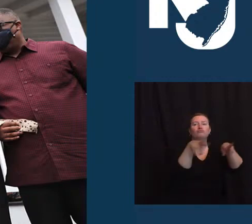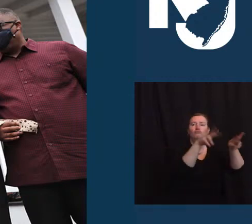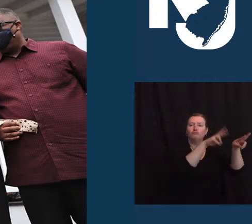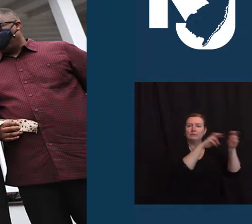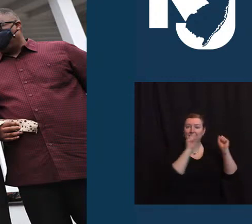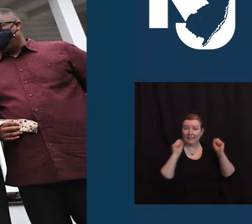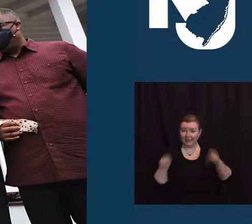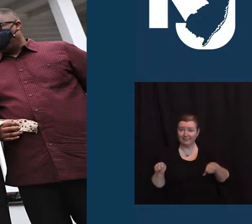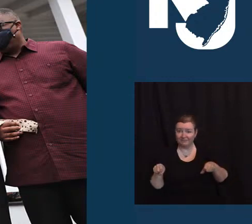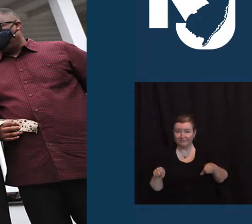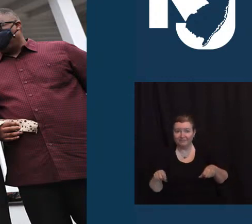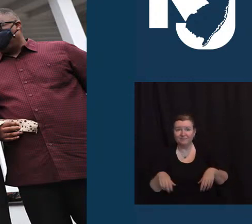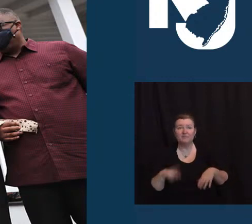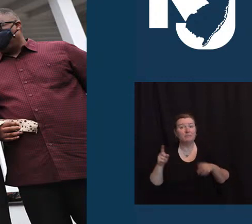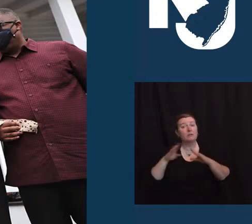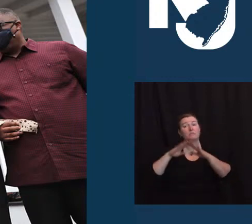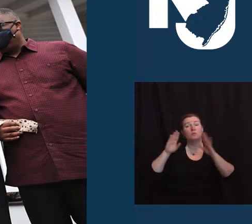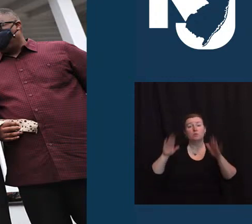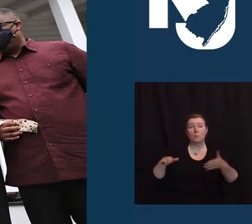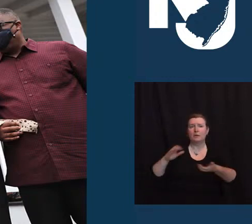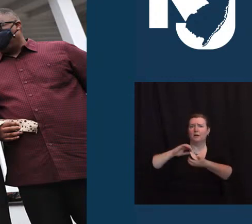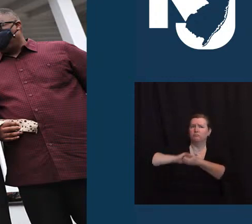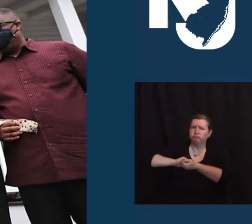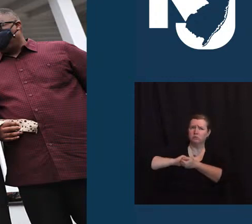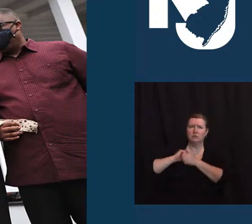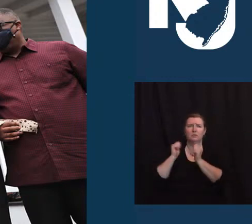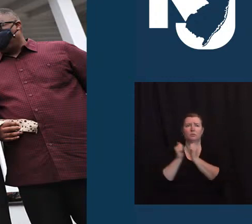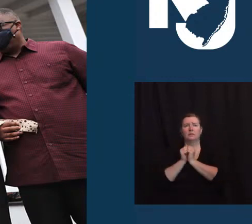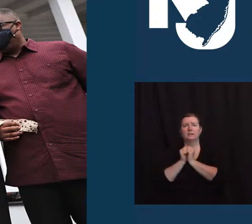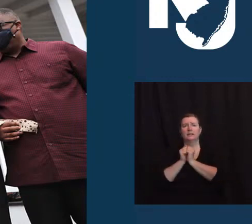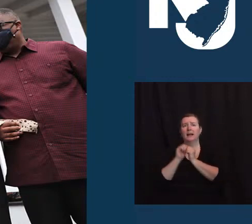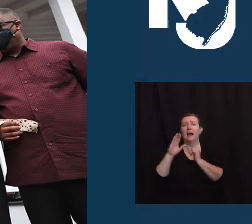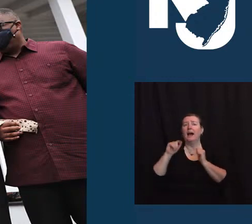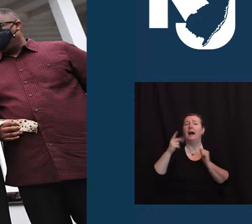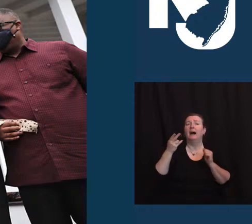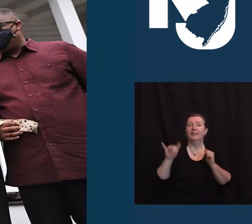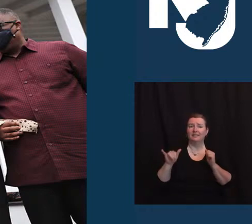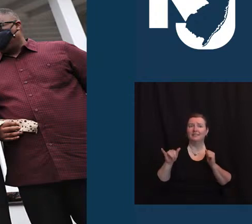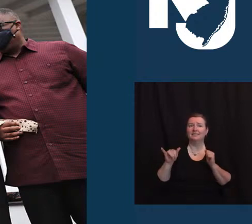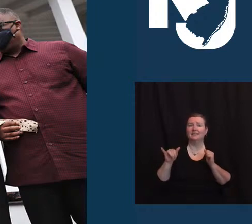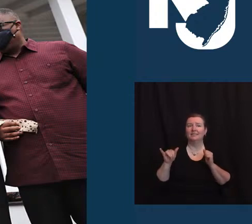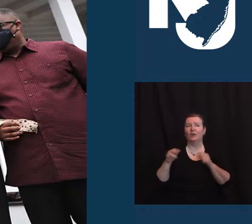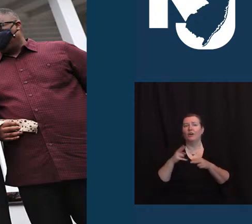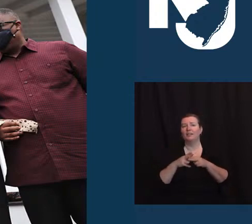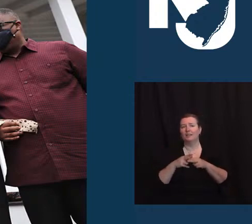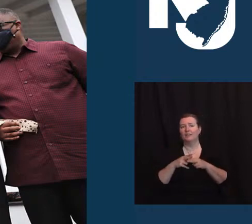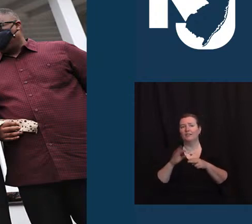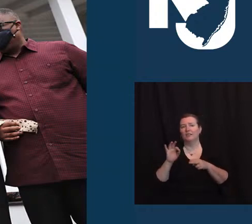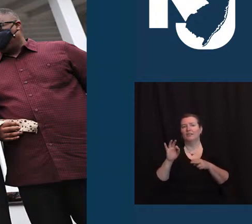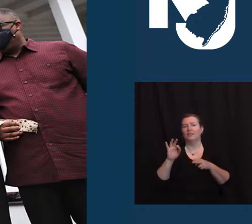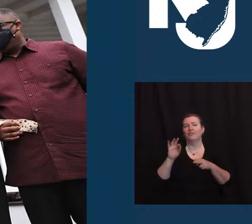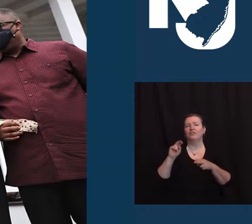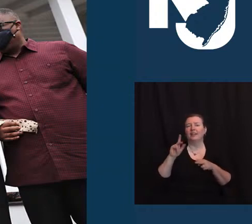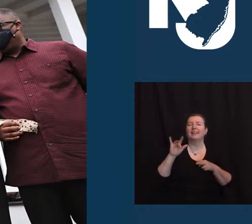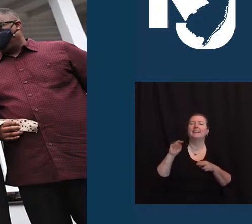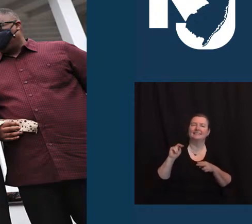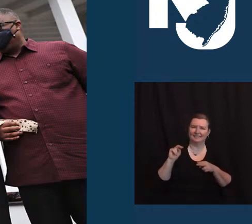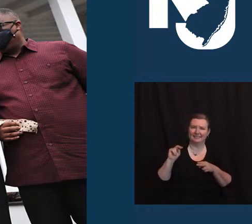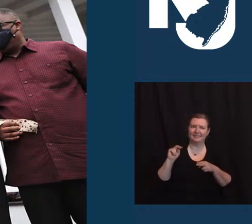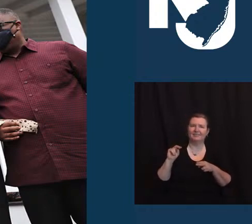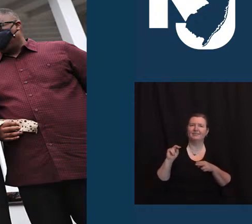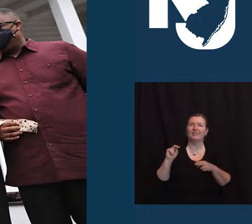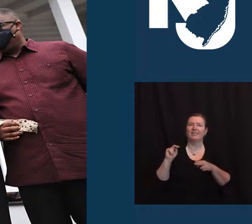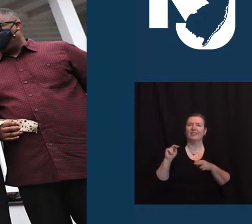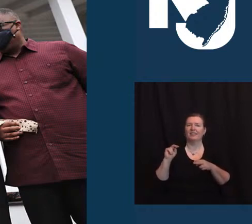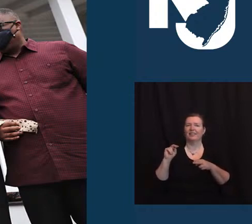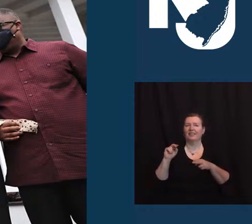museum partnered with Cape May City's Franklin Lafayette District, which was a participant in the Department of Community Affairs Neighborhood